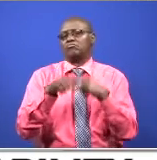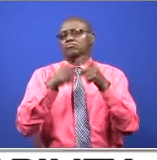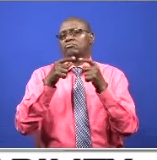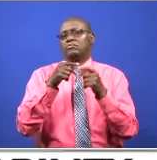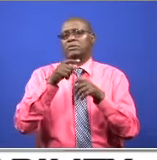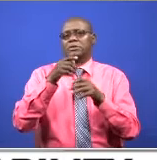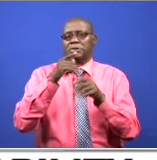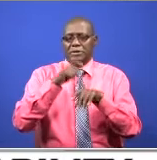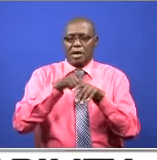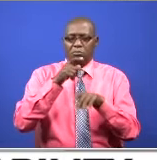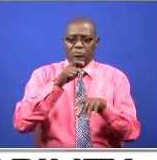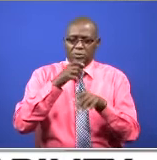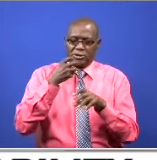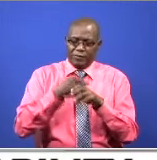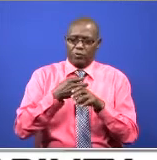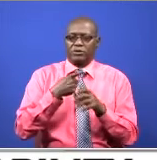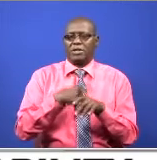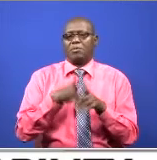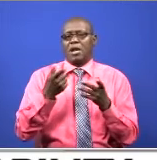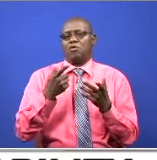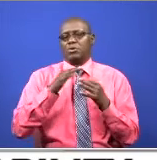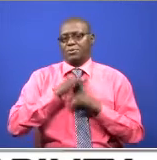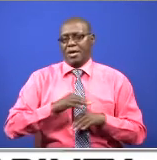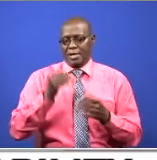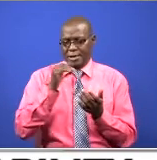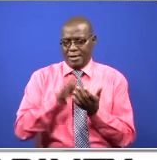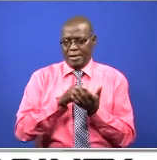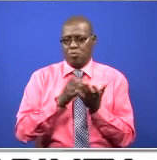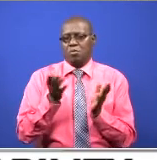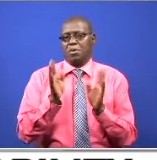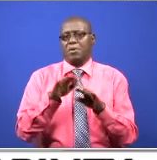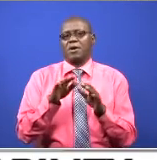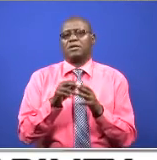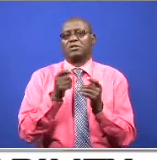doing business. Let's go for another break here on Hope TV News Watch. We'll be back with the sports news.